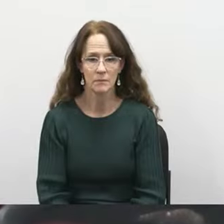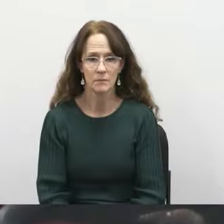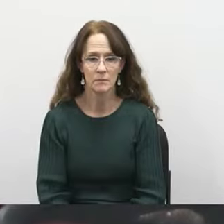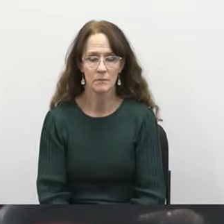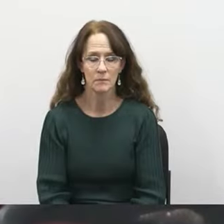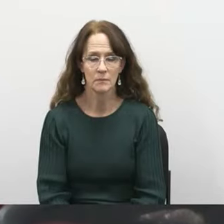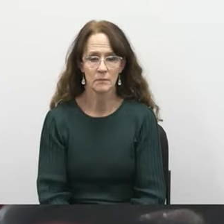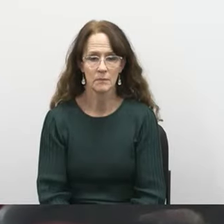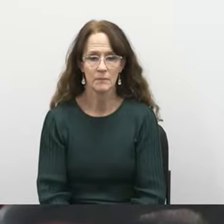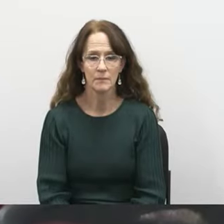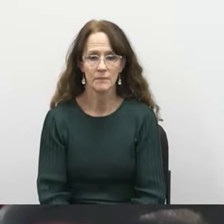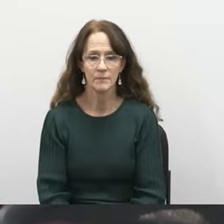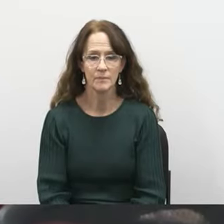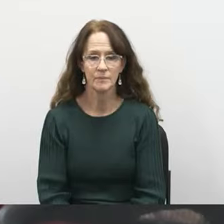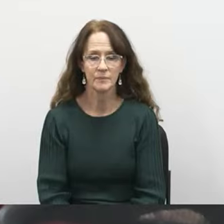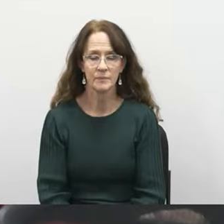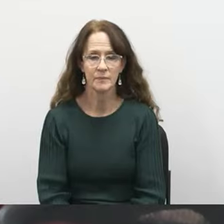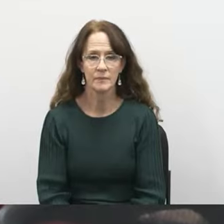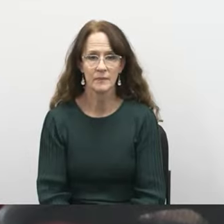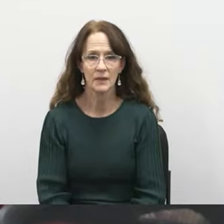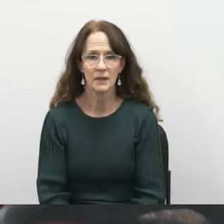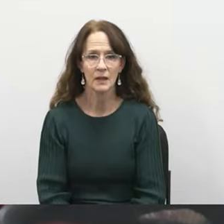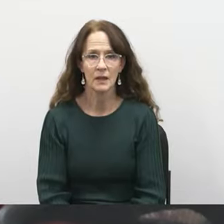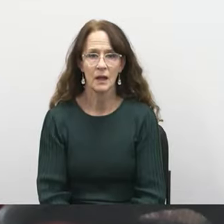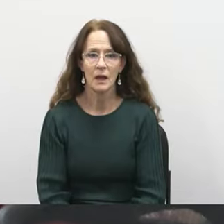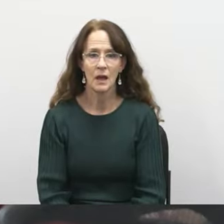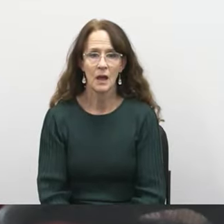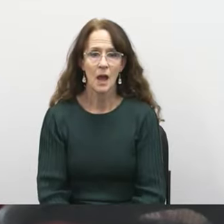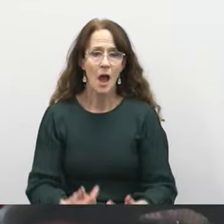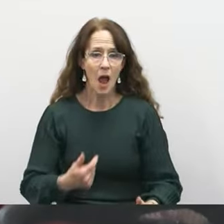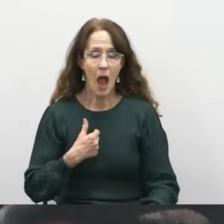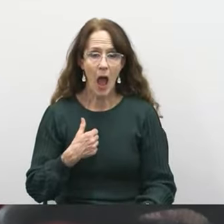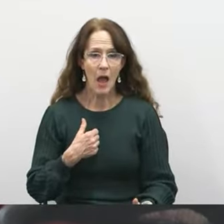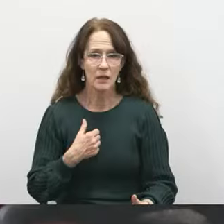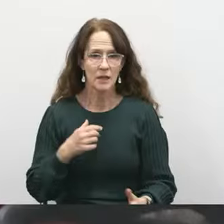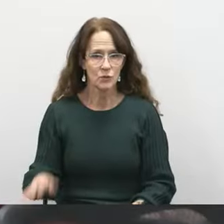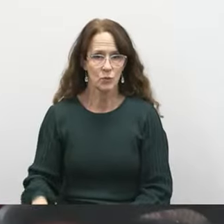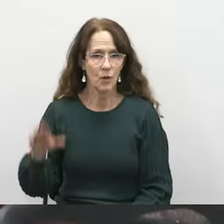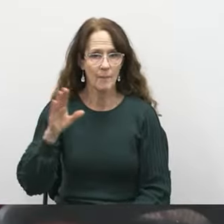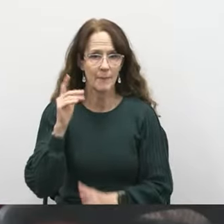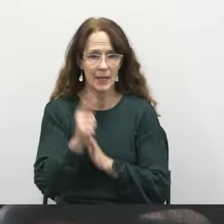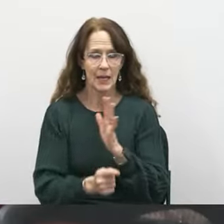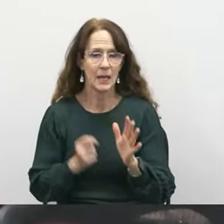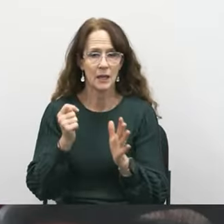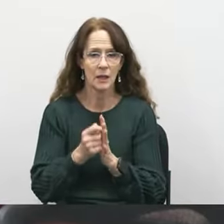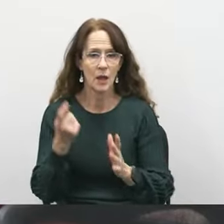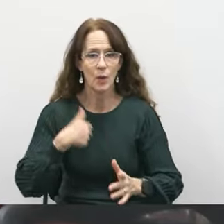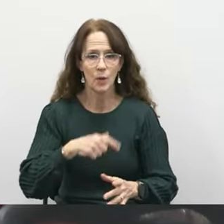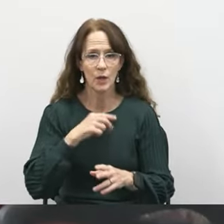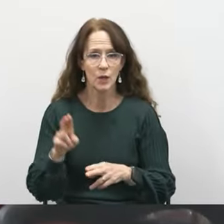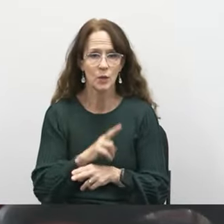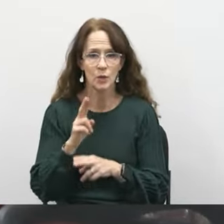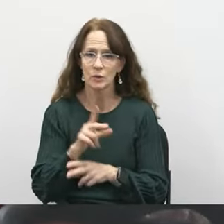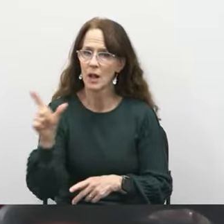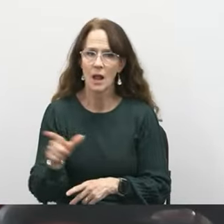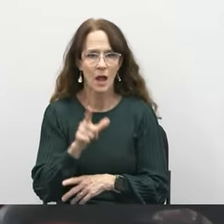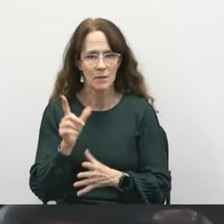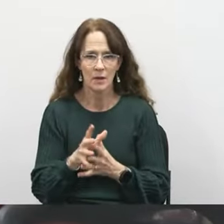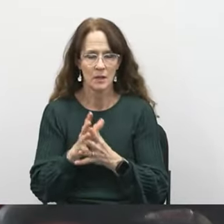un lugar sano. I come from a time where we use libraries a